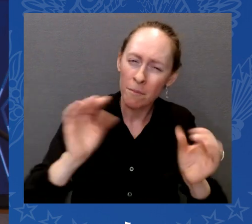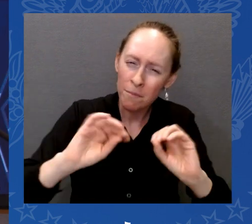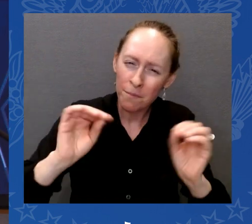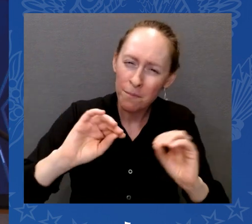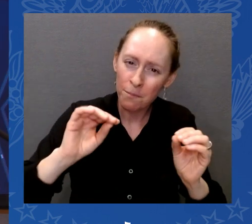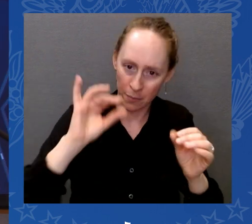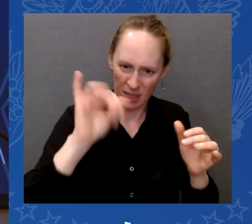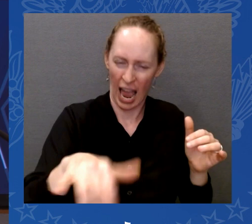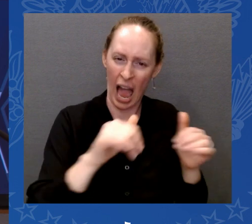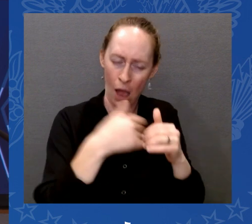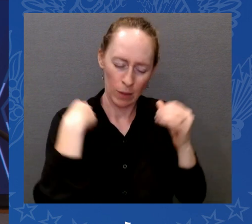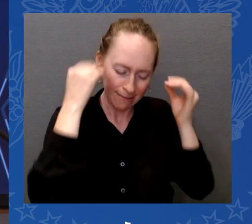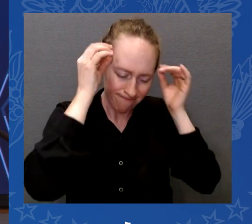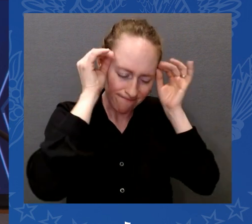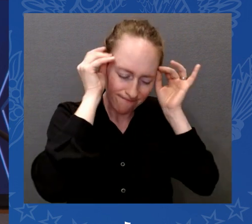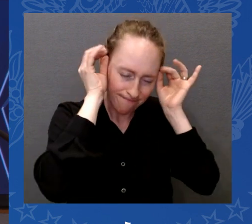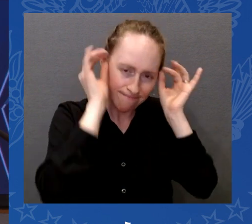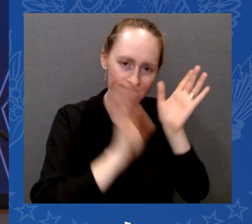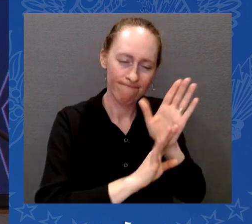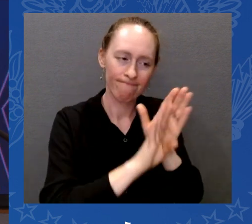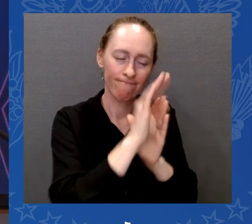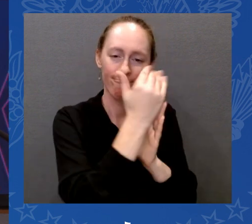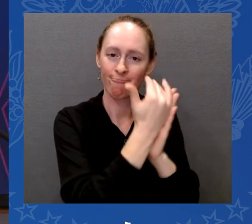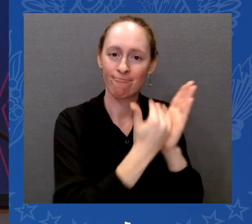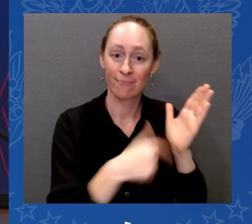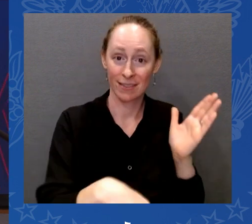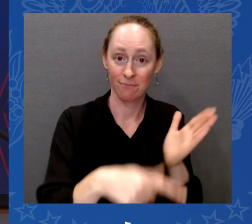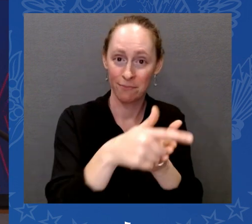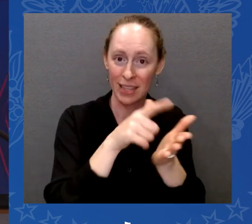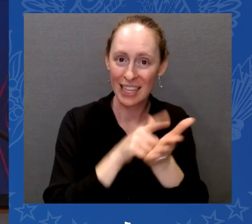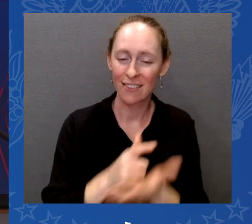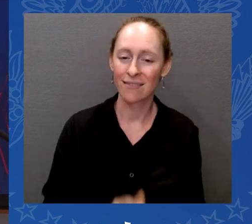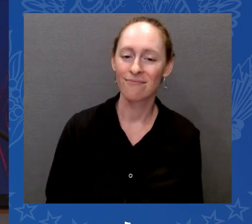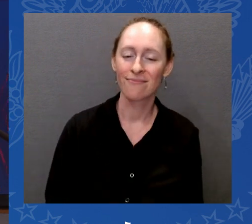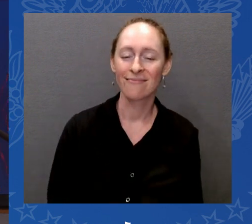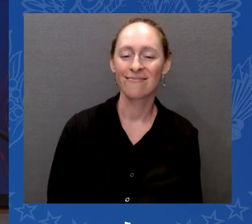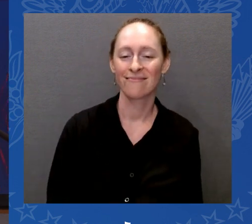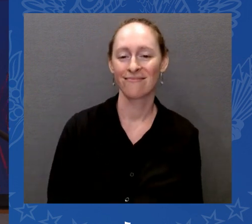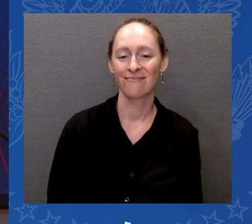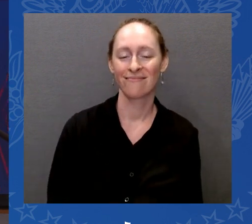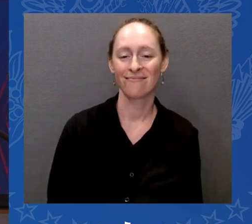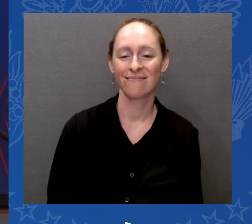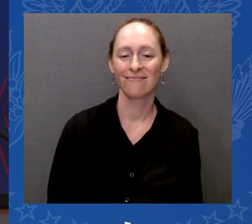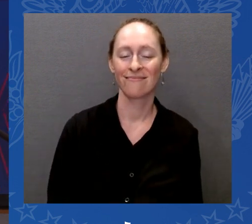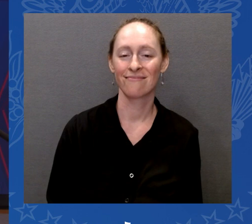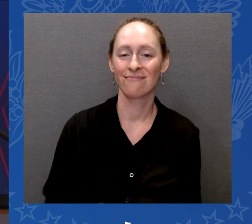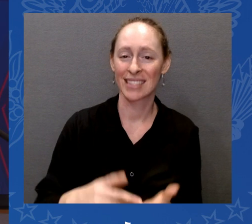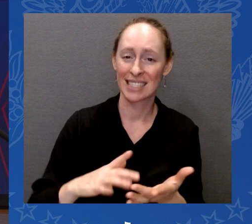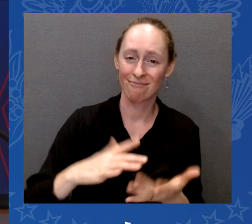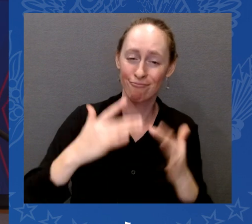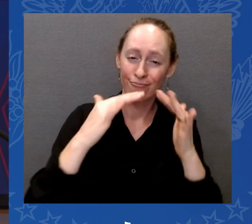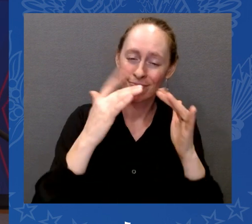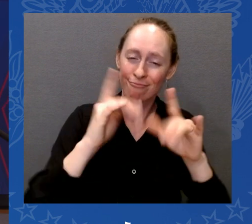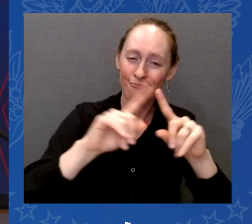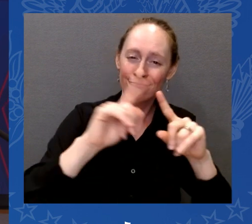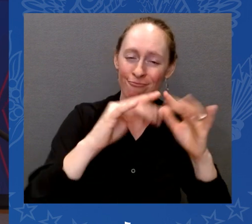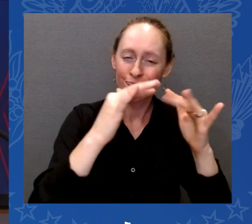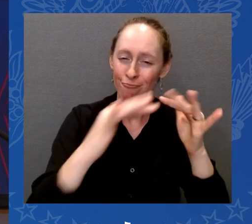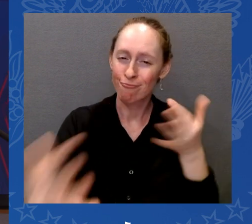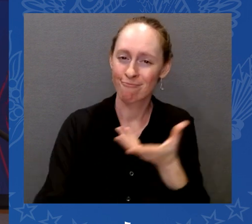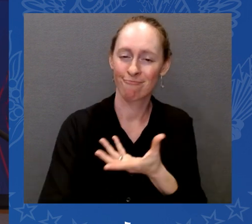give people of all ages, of all walks of life, from the dad looking to upgrade his